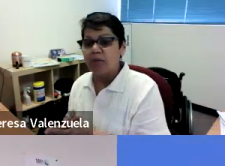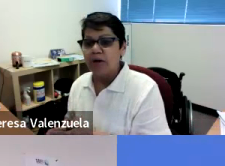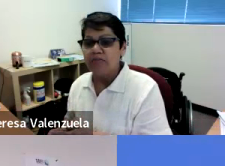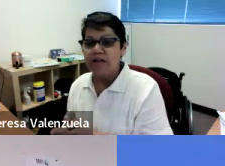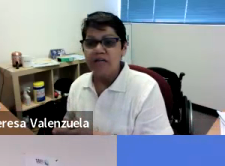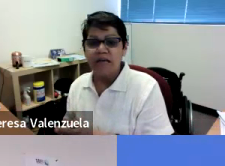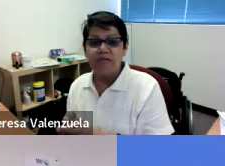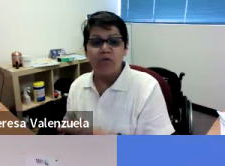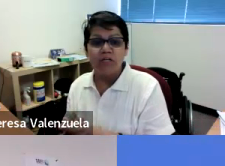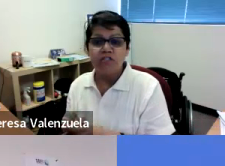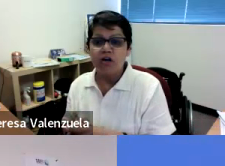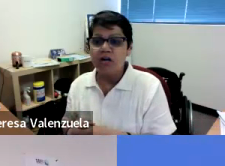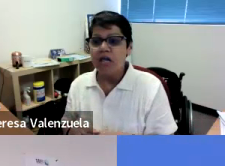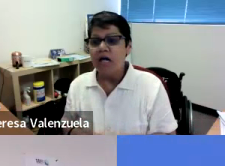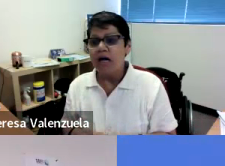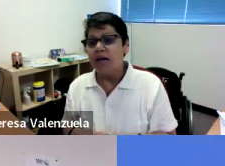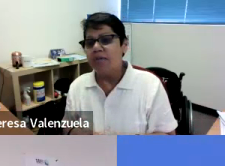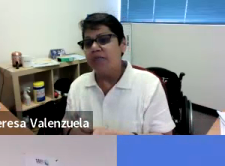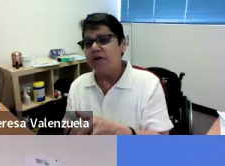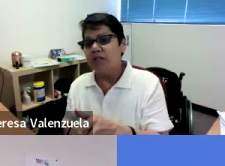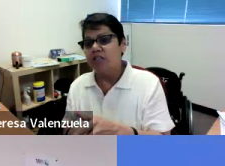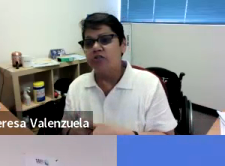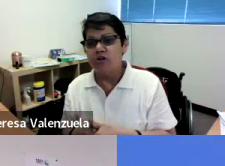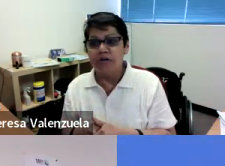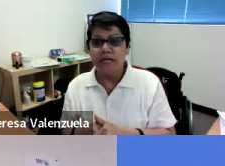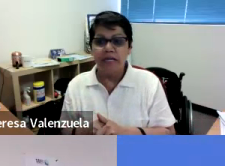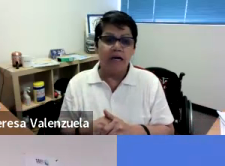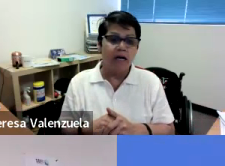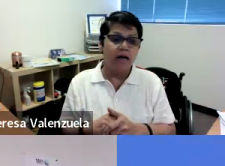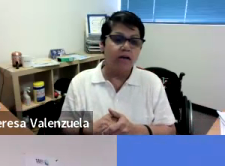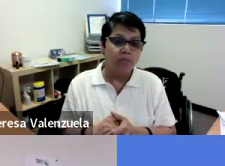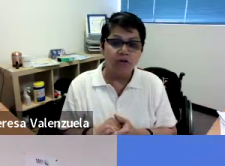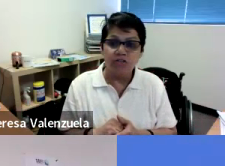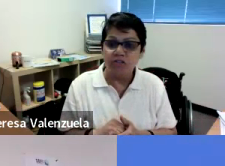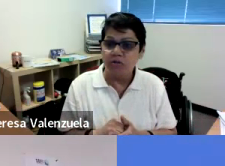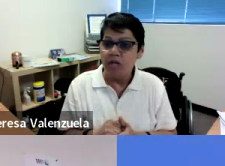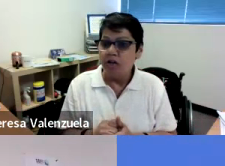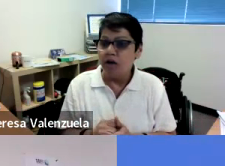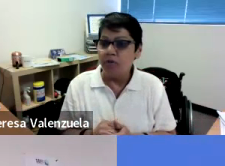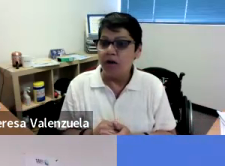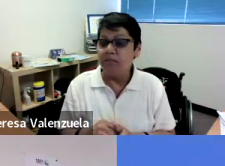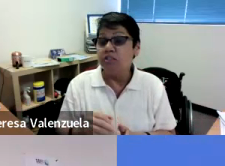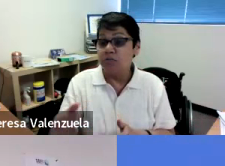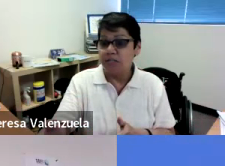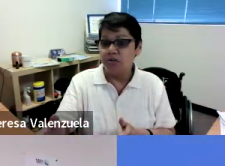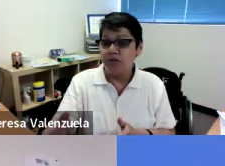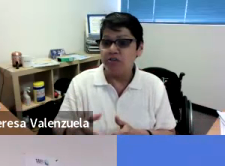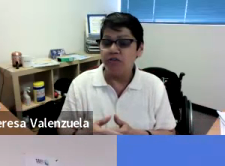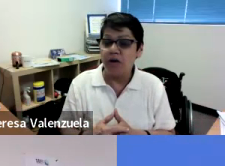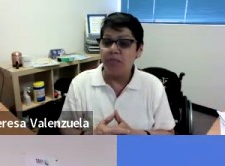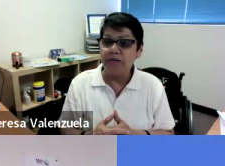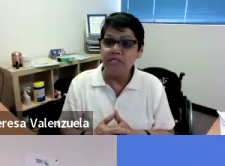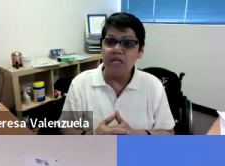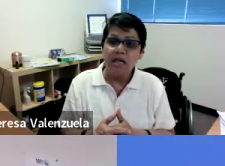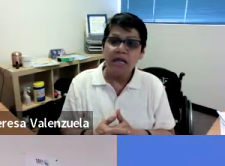our board president, Kevin Morningstar, in regard to donating computers to to